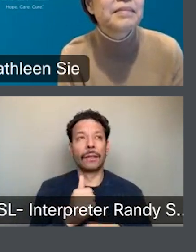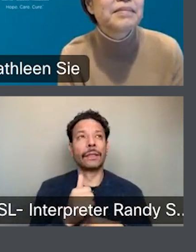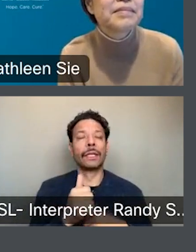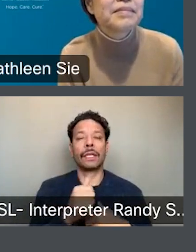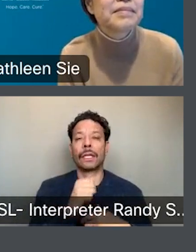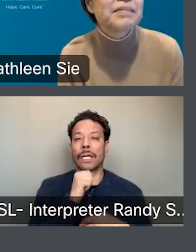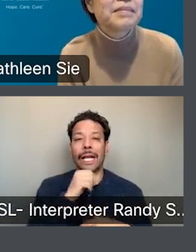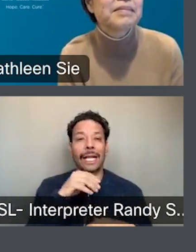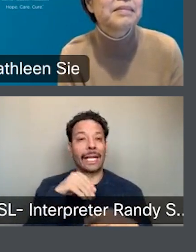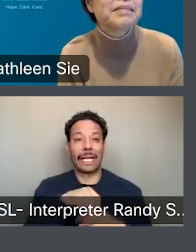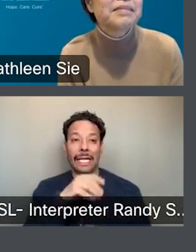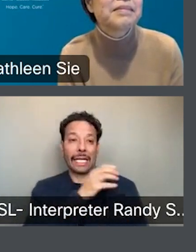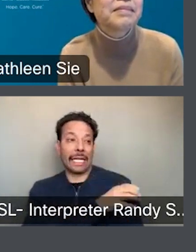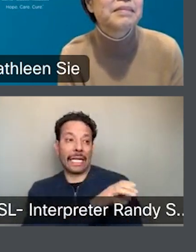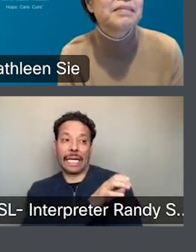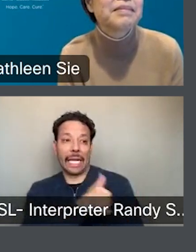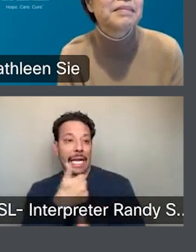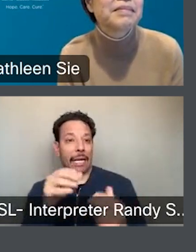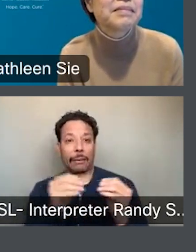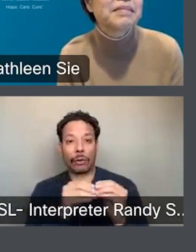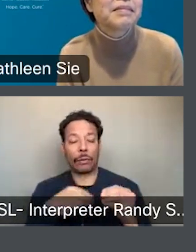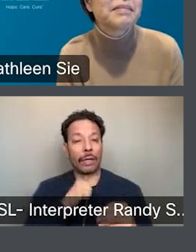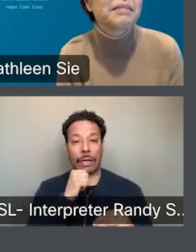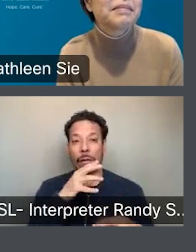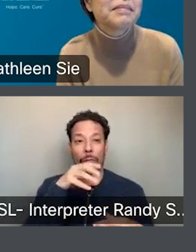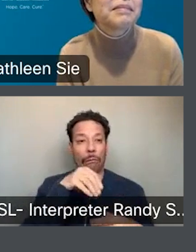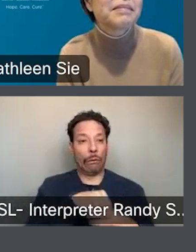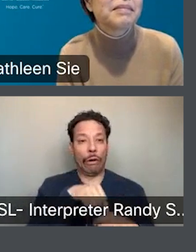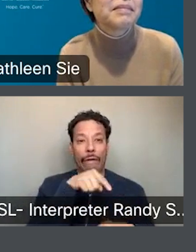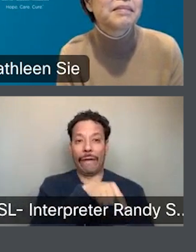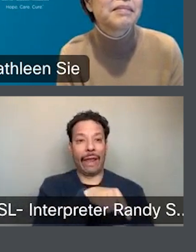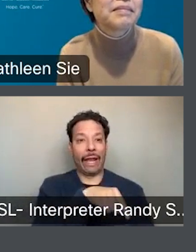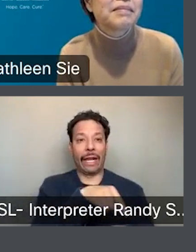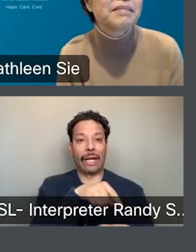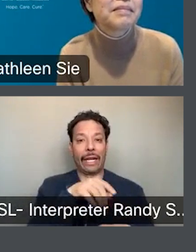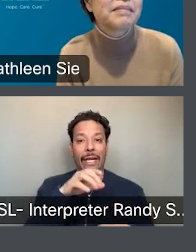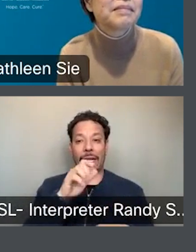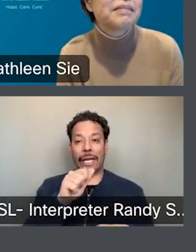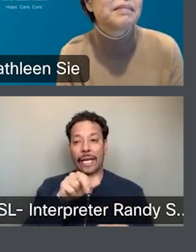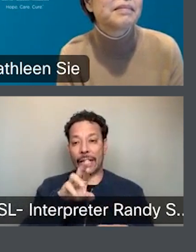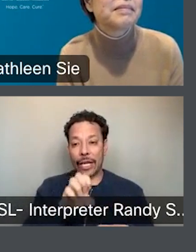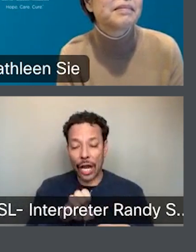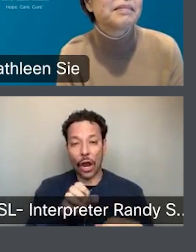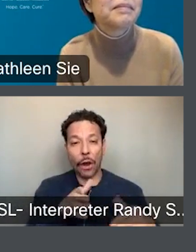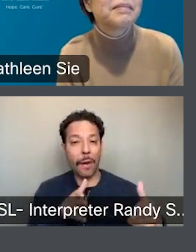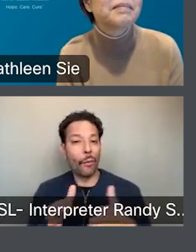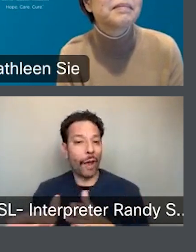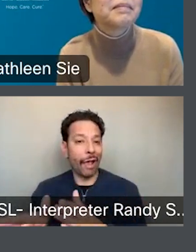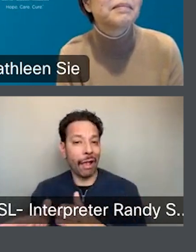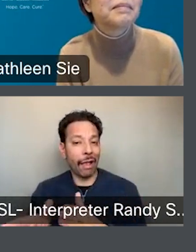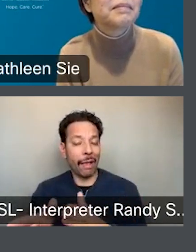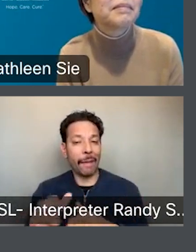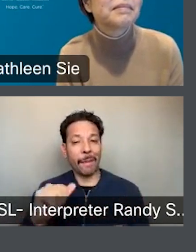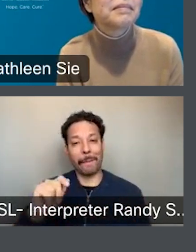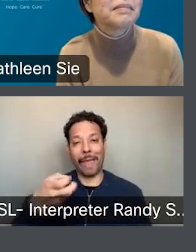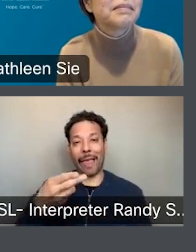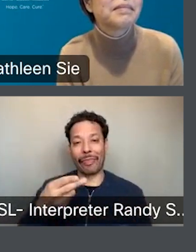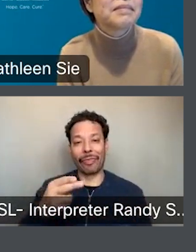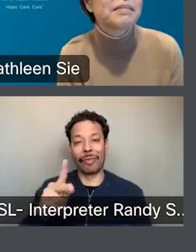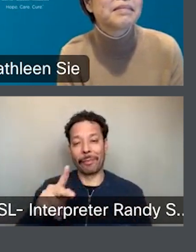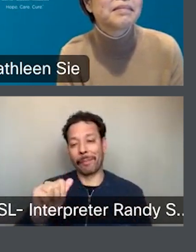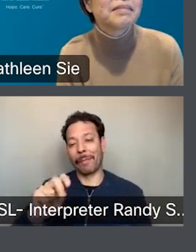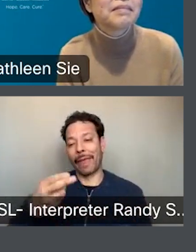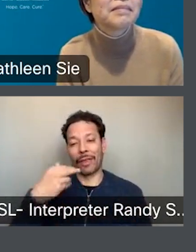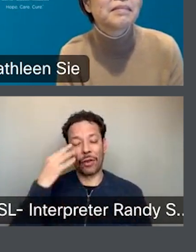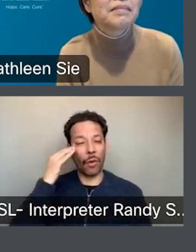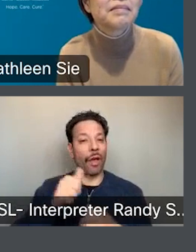the clinic any longer, so I'm not part of that care pathway. But I know that our audiologists work